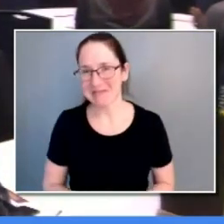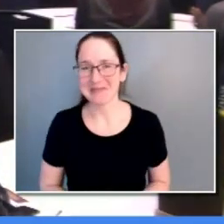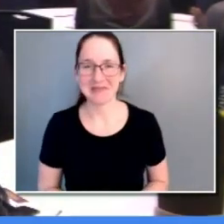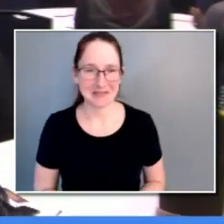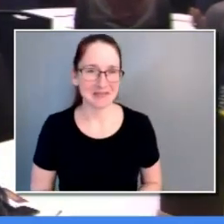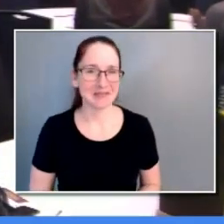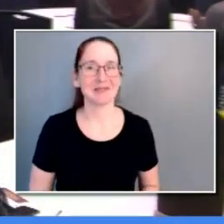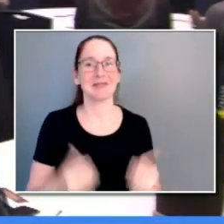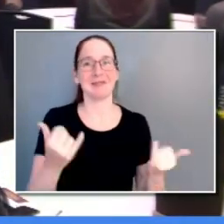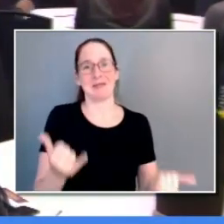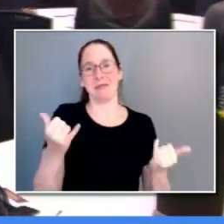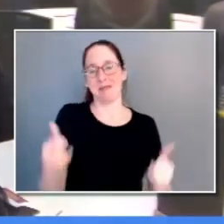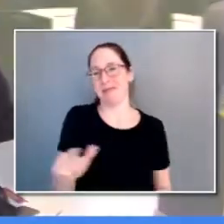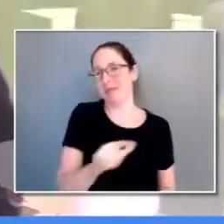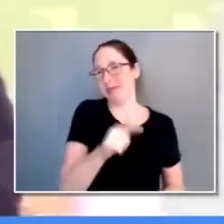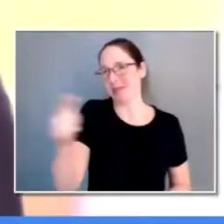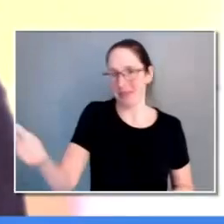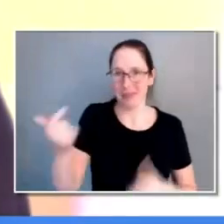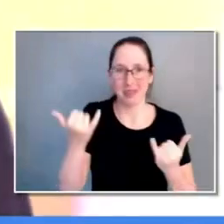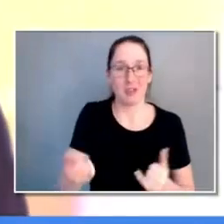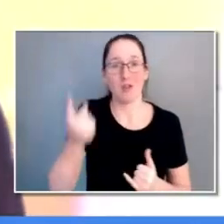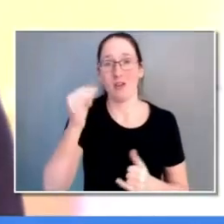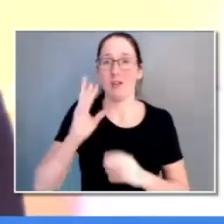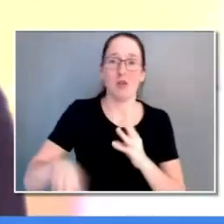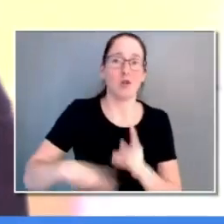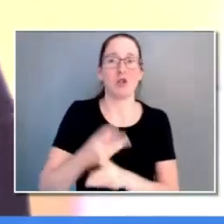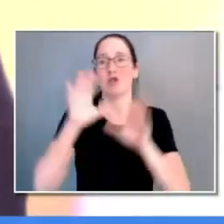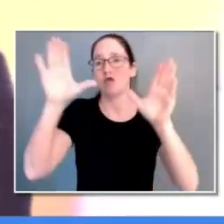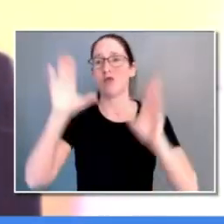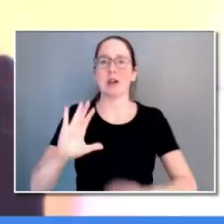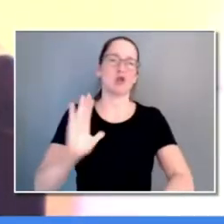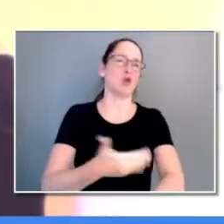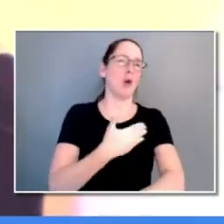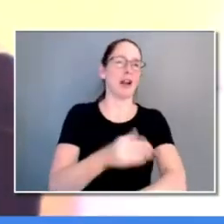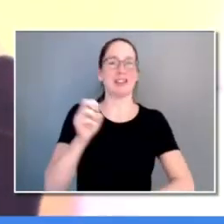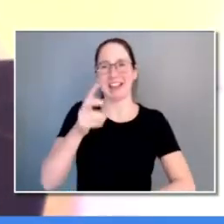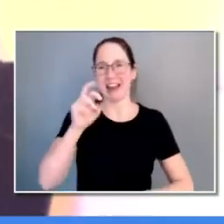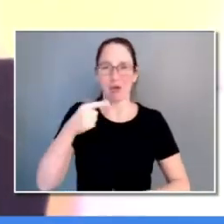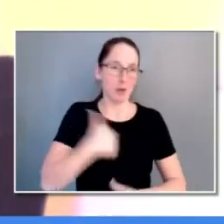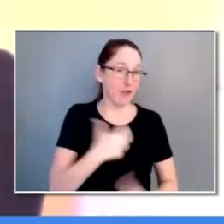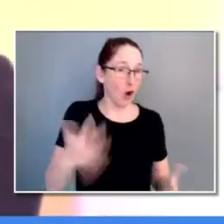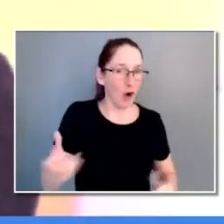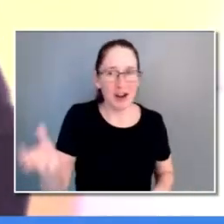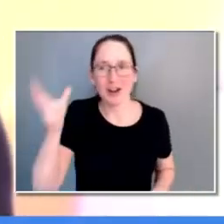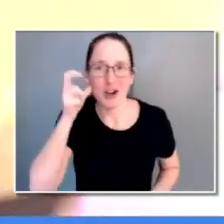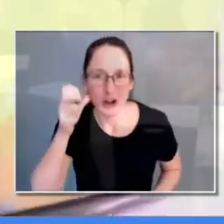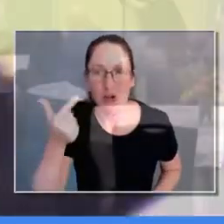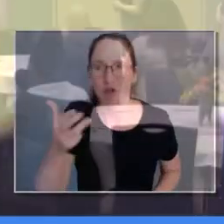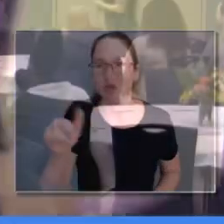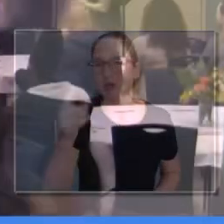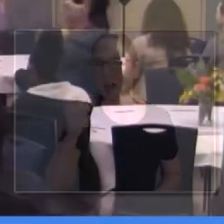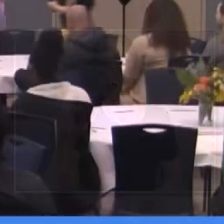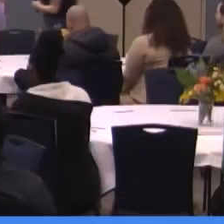And now let me hand over the floor to one of the world's greatest choirs ever, as we have already heard, Greater Works.